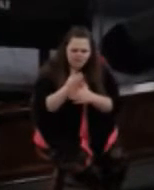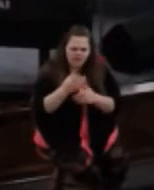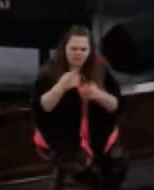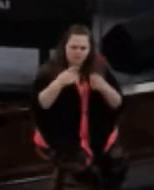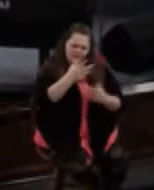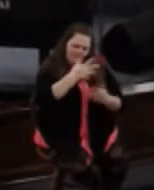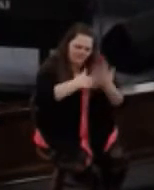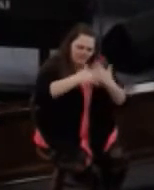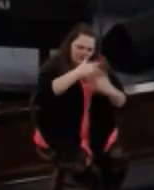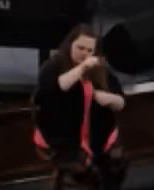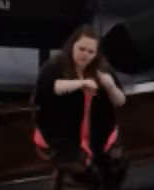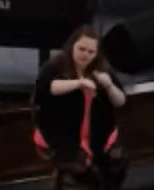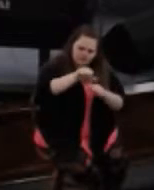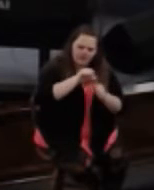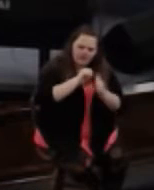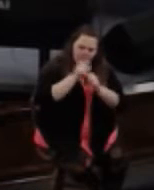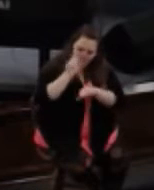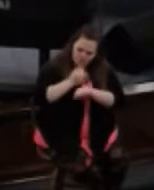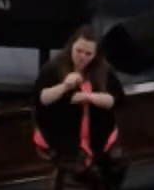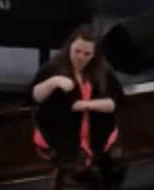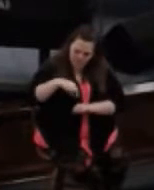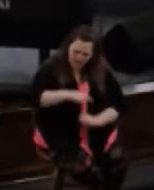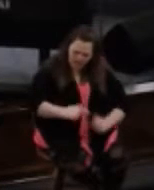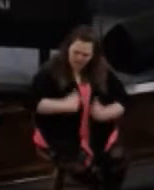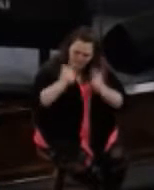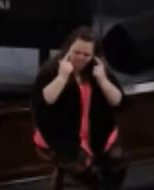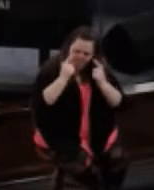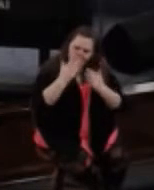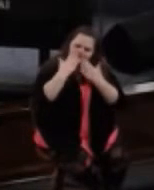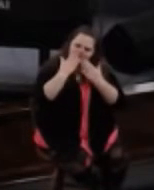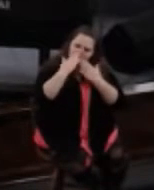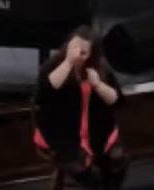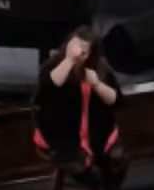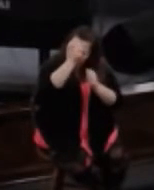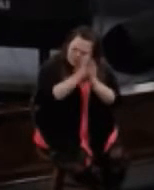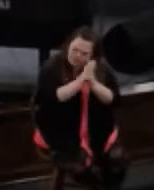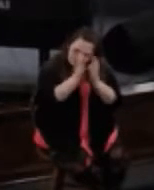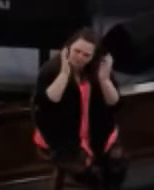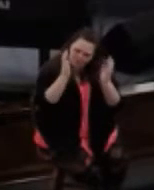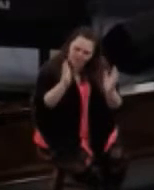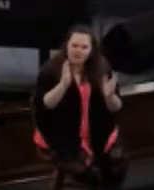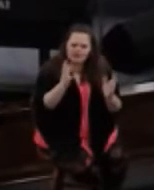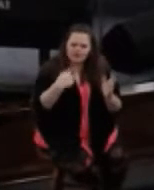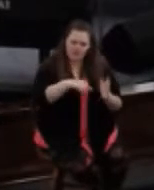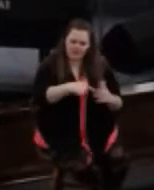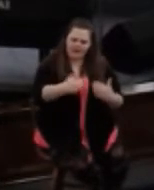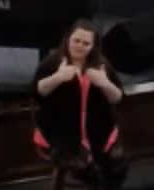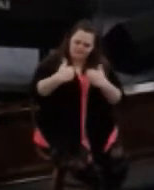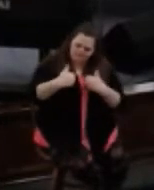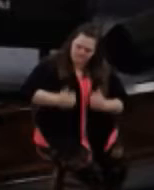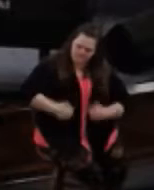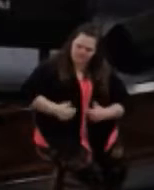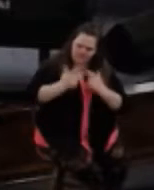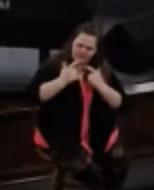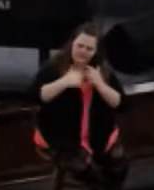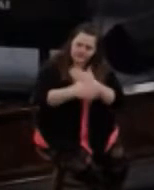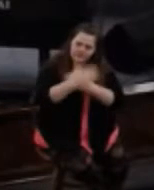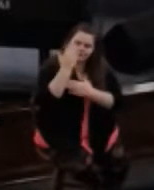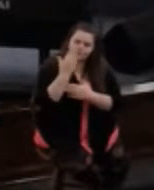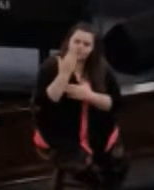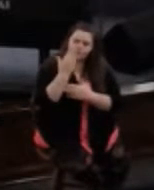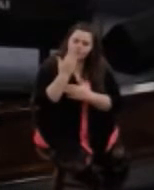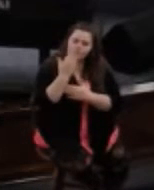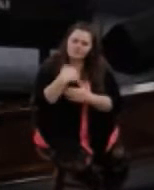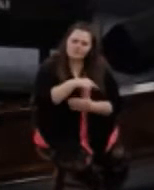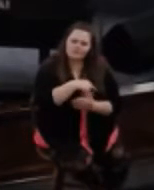with each other of how you're working in our lives. Father, thank you so much that we have a life. And this morning we're going to be talking